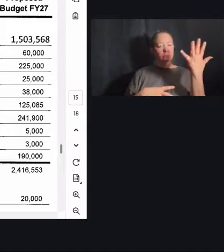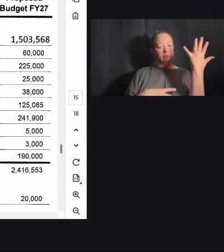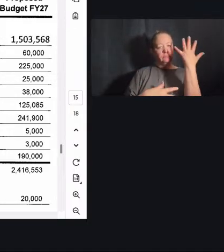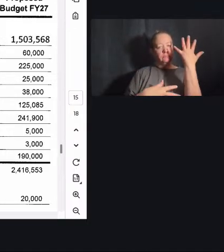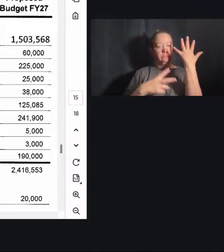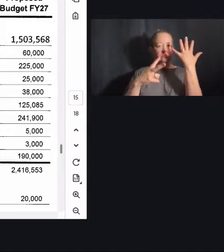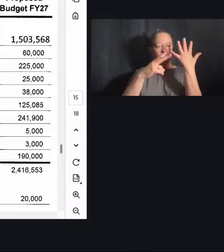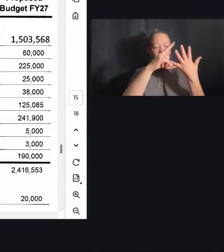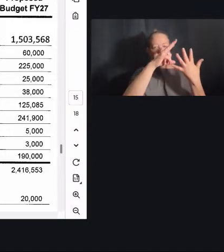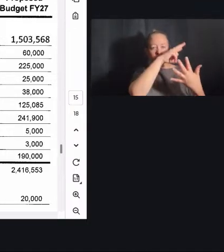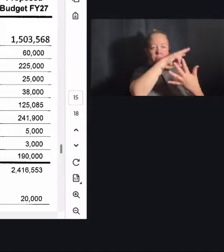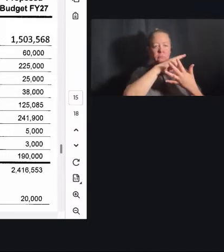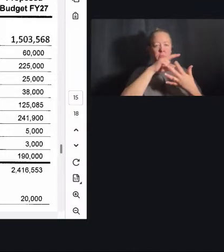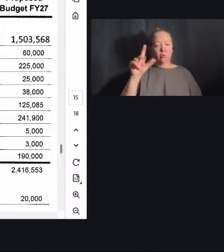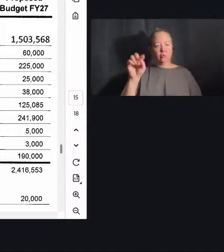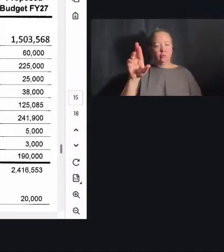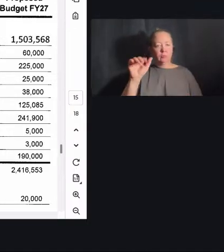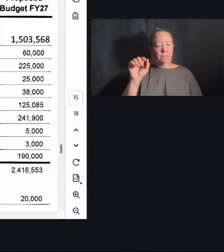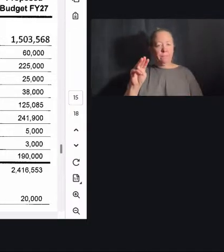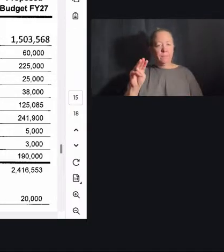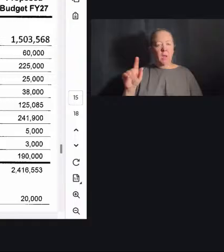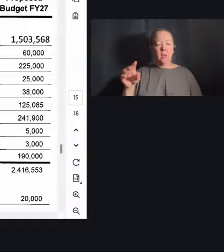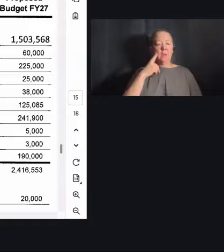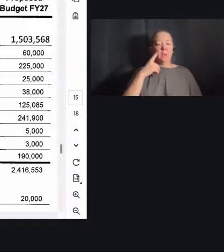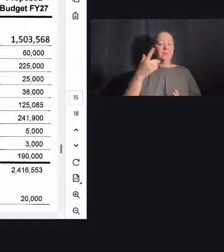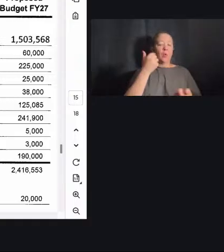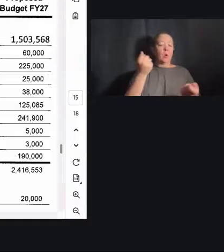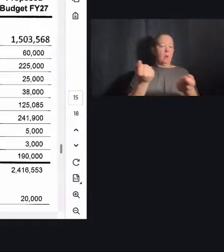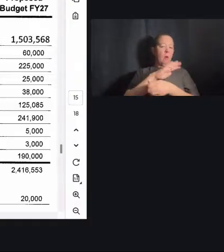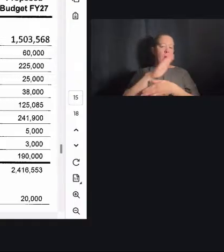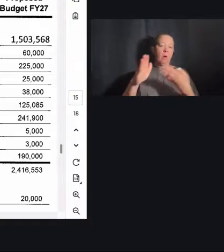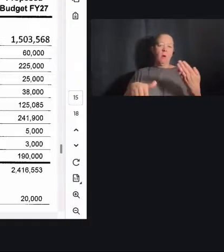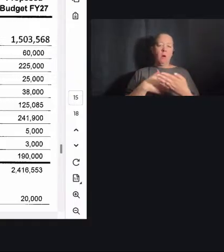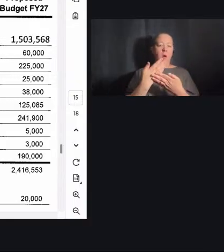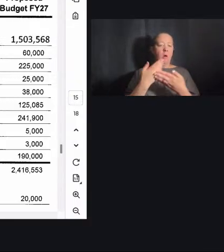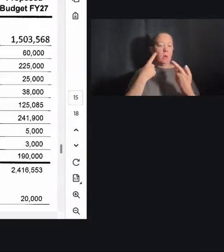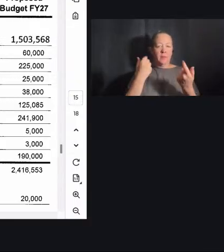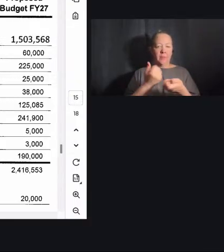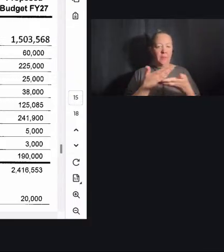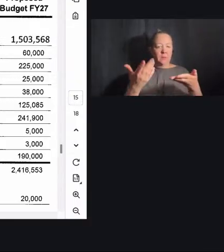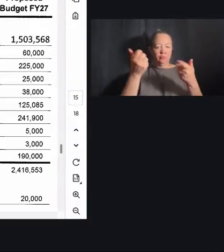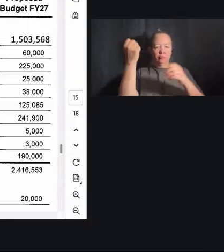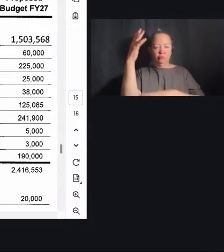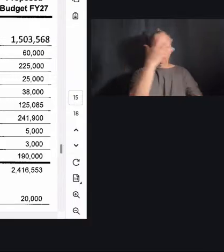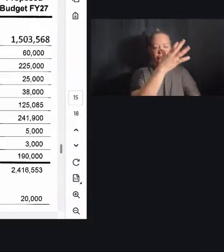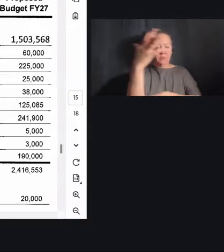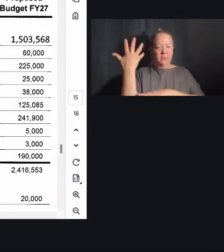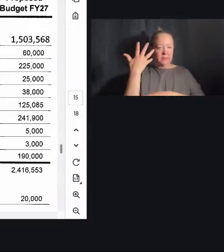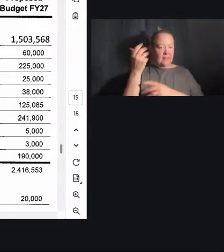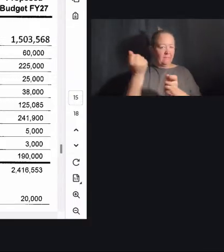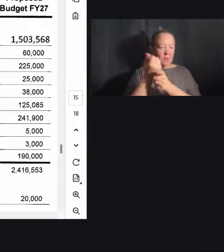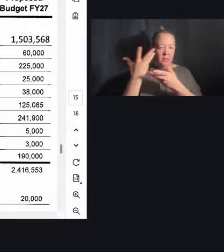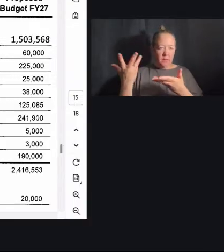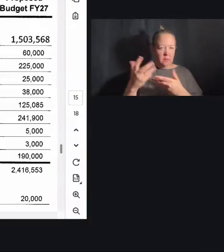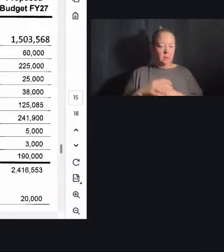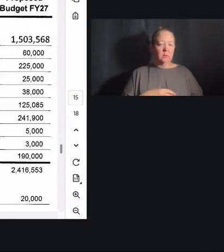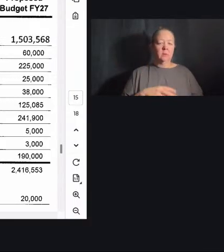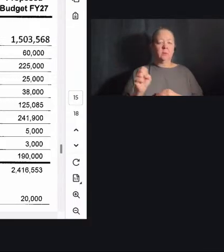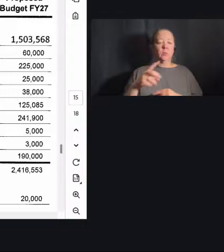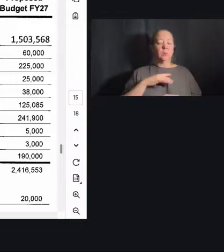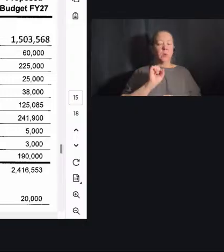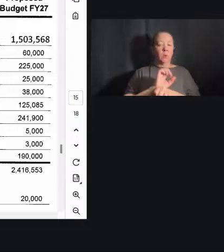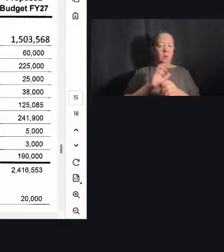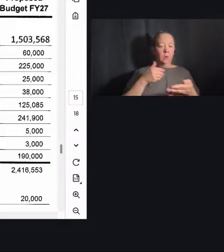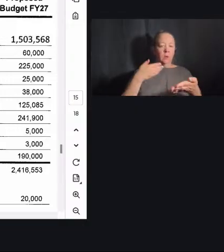the bump outs, if you've seen some work on the bump outs on Cheverly Avenue. So we work closely with Dr.